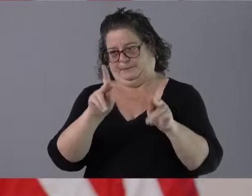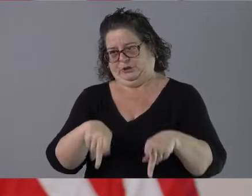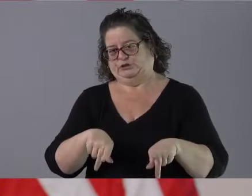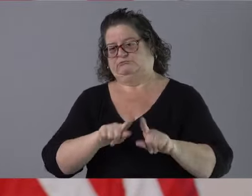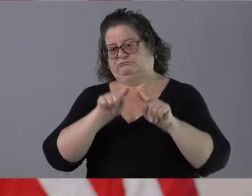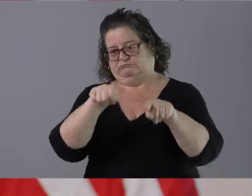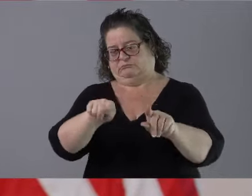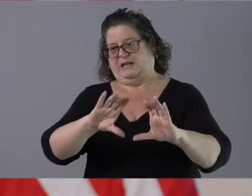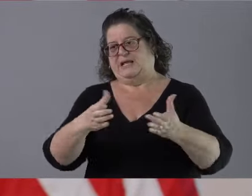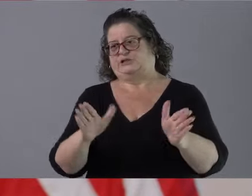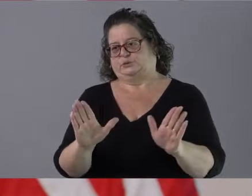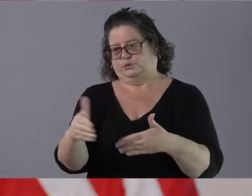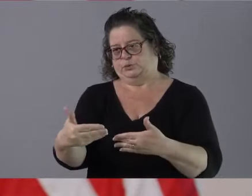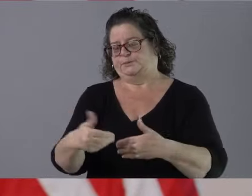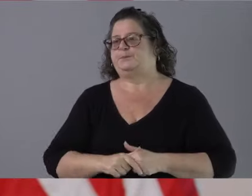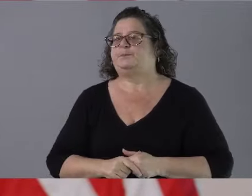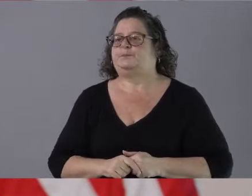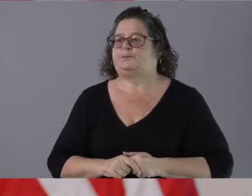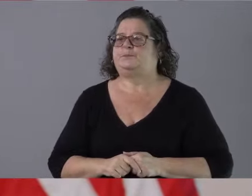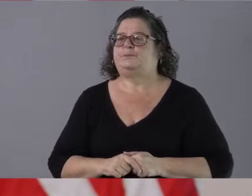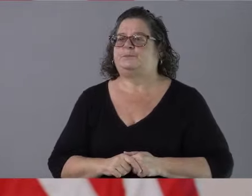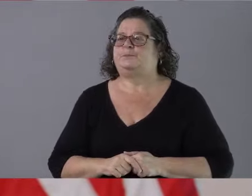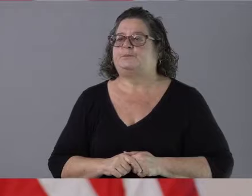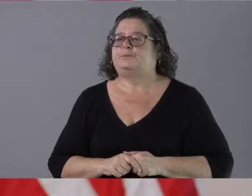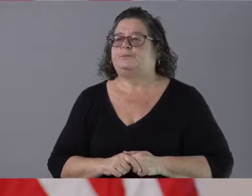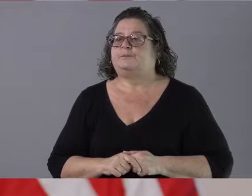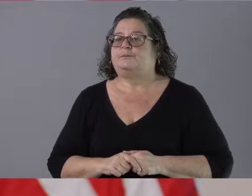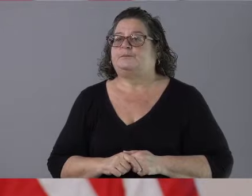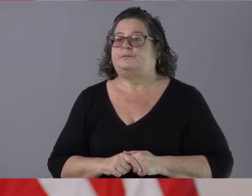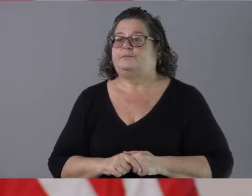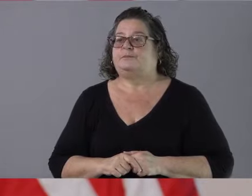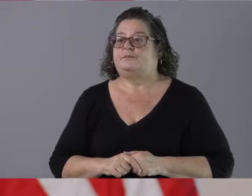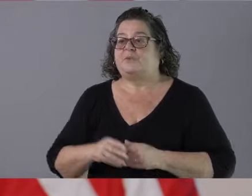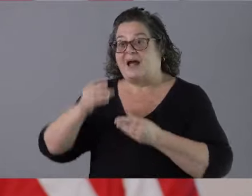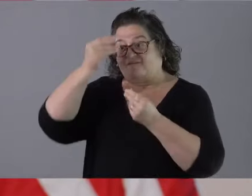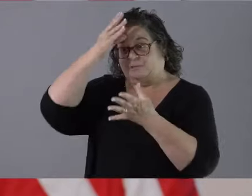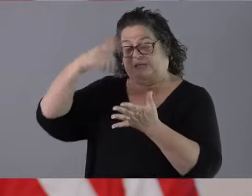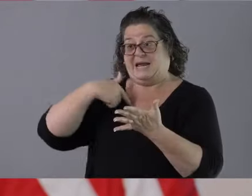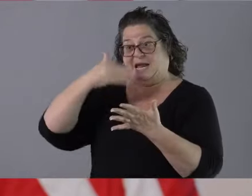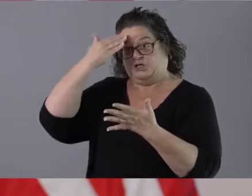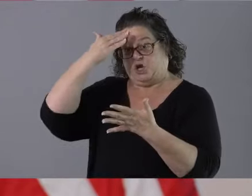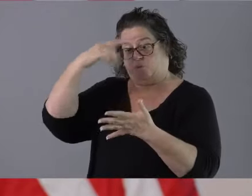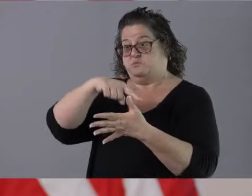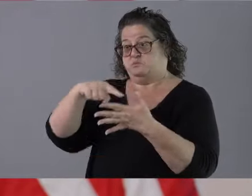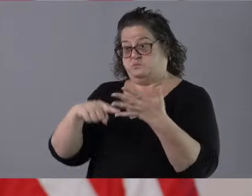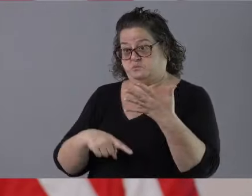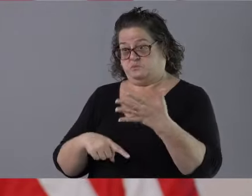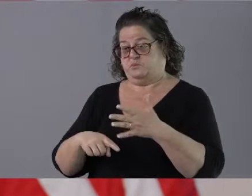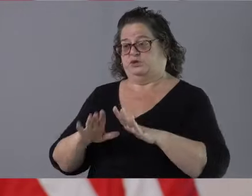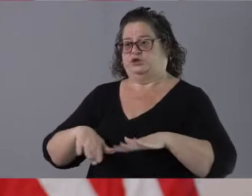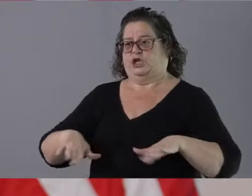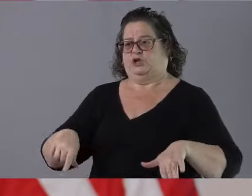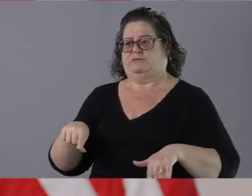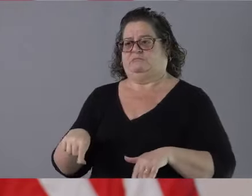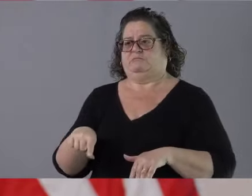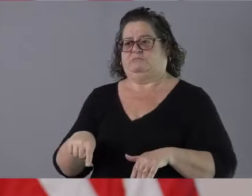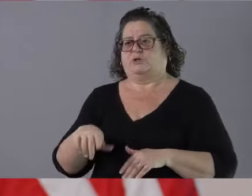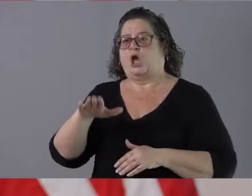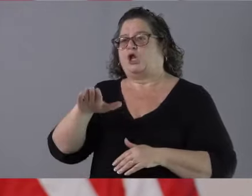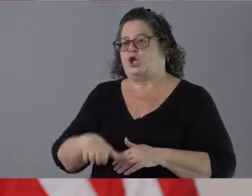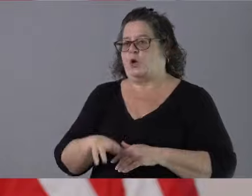have right now, that kids are at low risk for transmission and for outcomes. I have noticed some